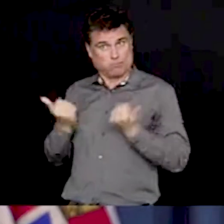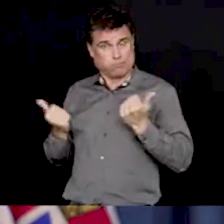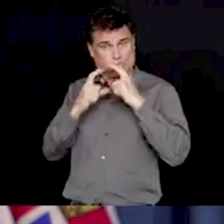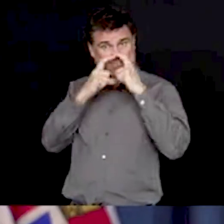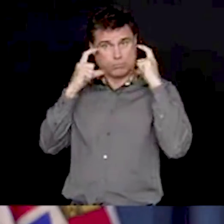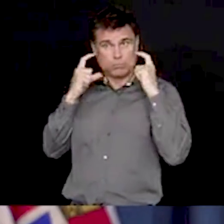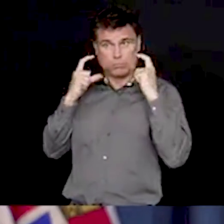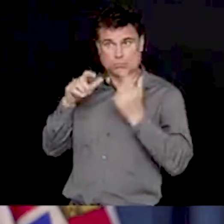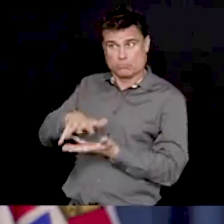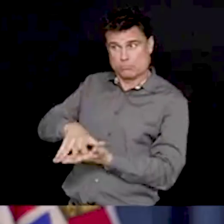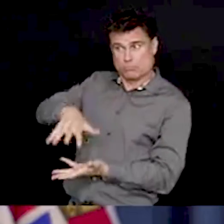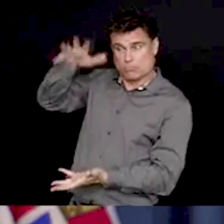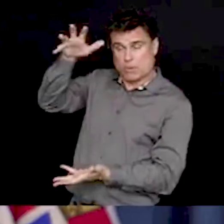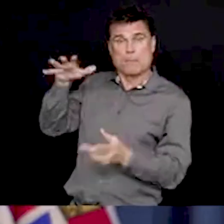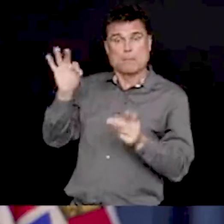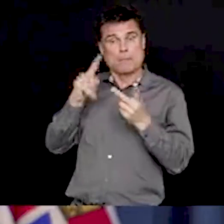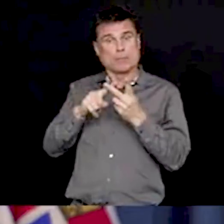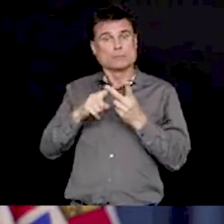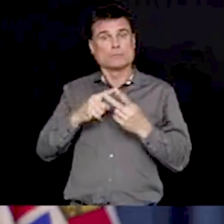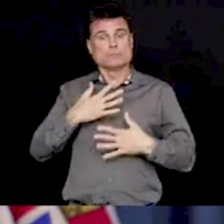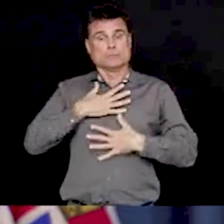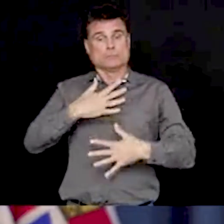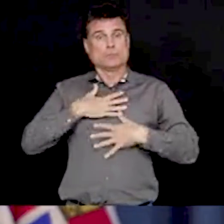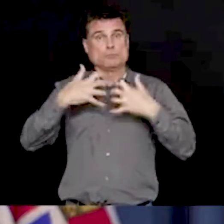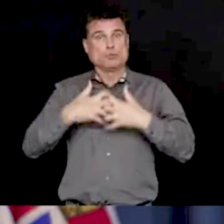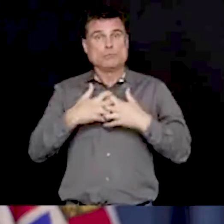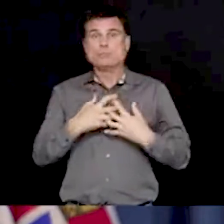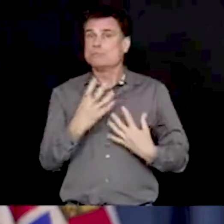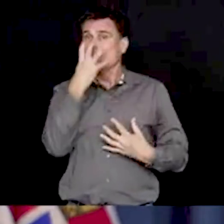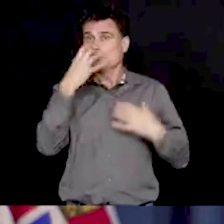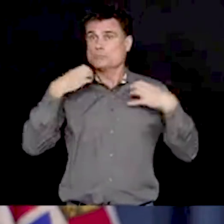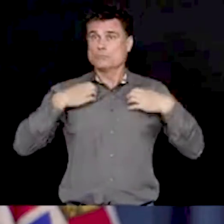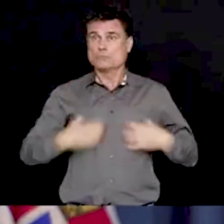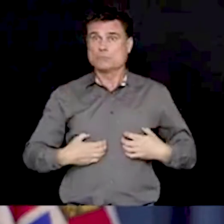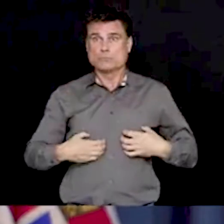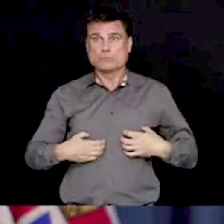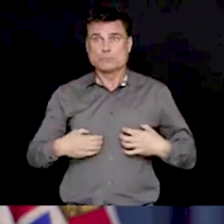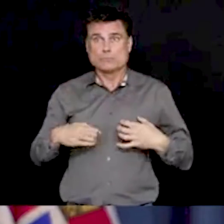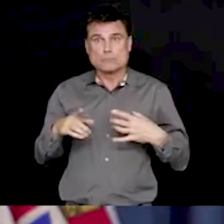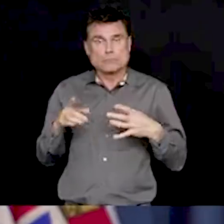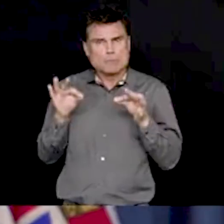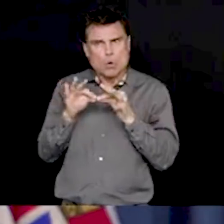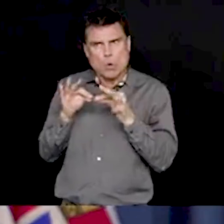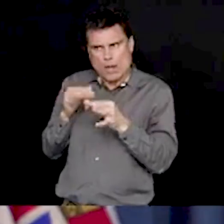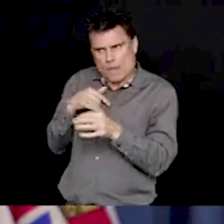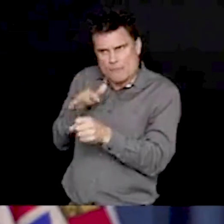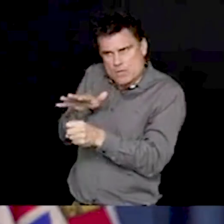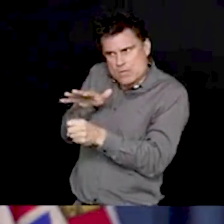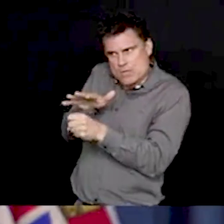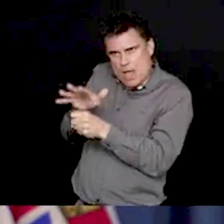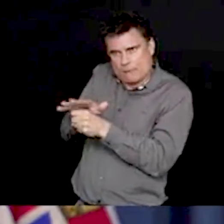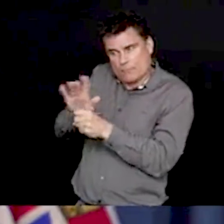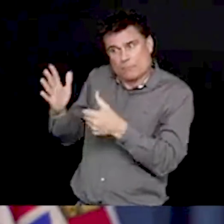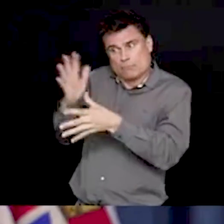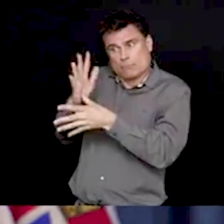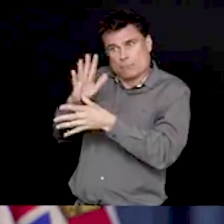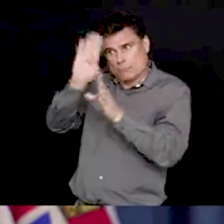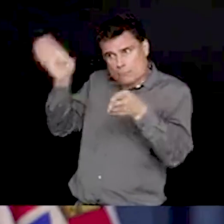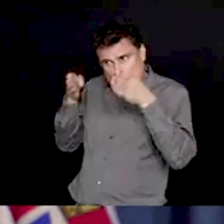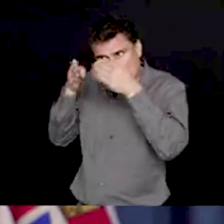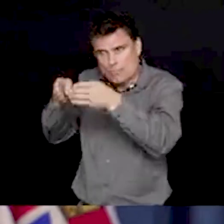our healthcare workers and for those who care for people with COVID-19 and other patients in hospitals. So that is